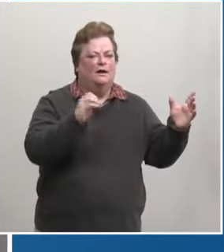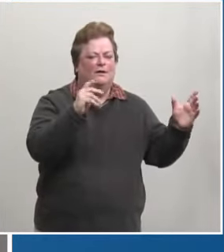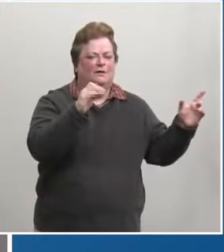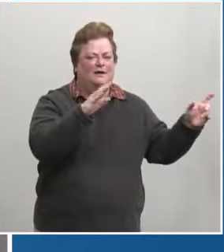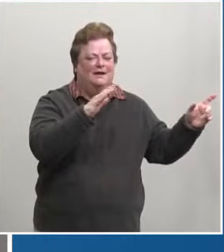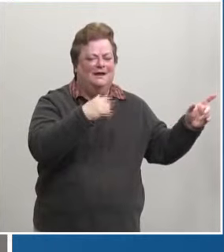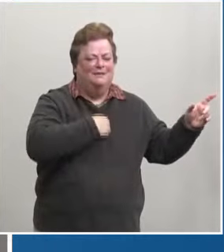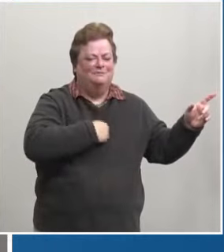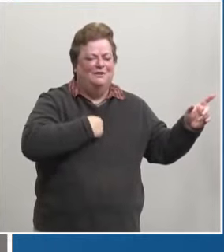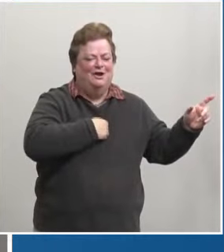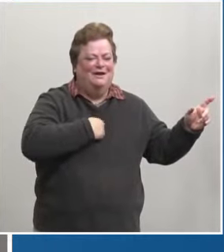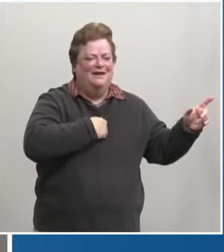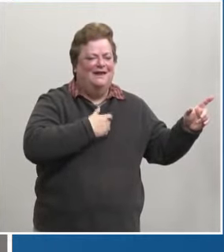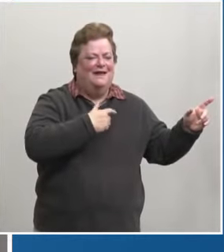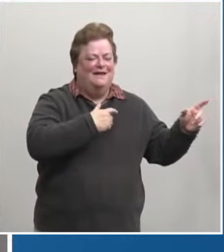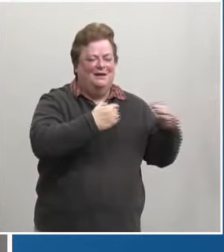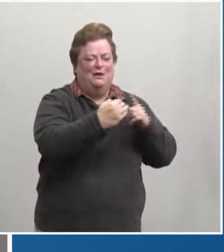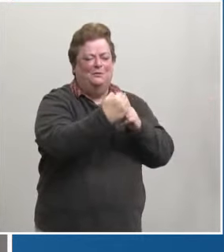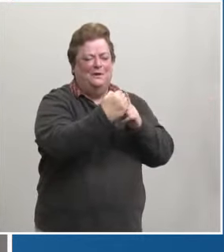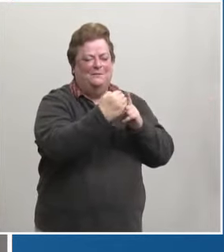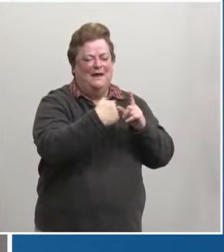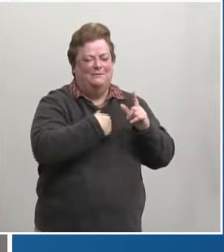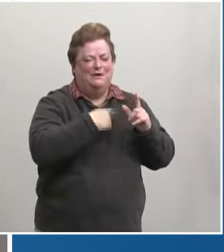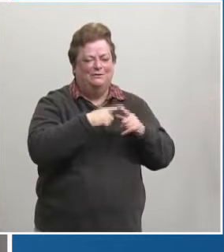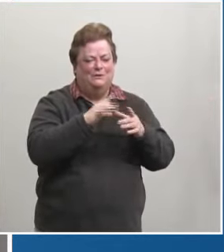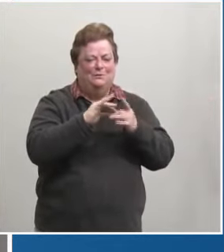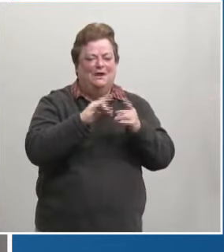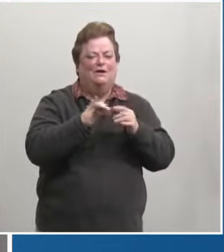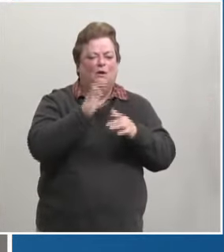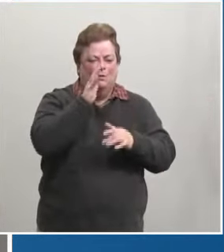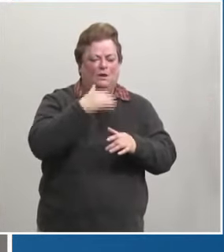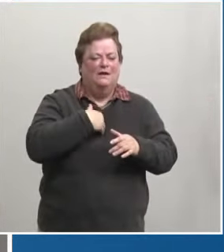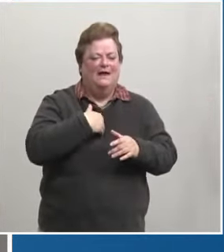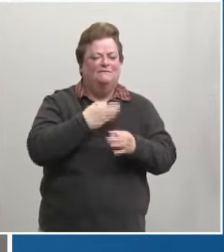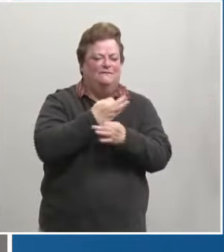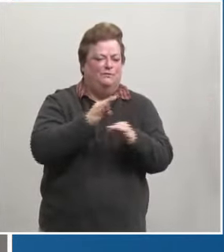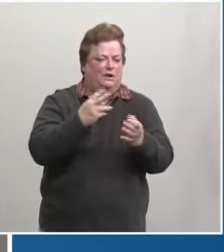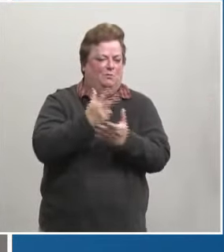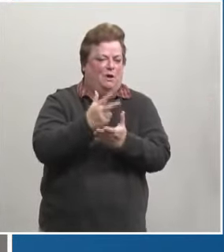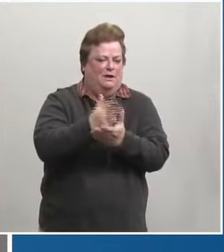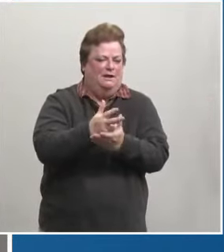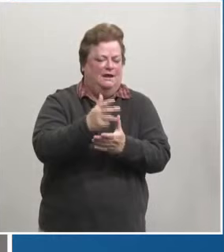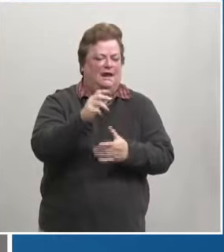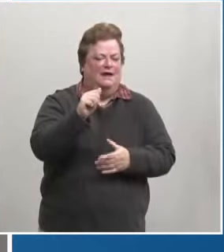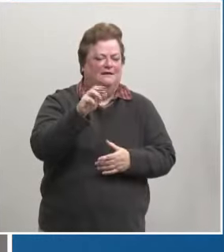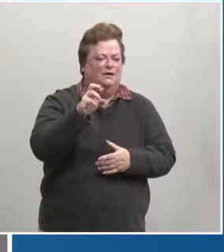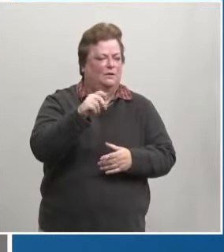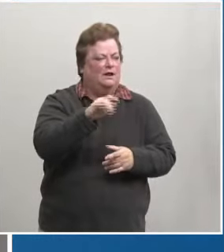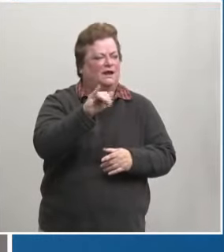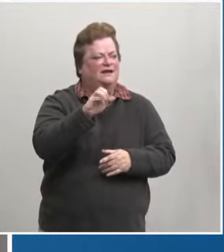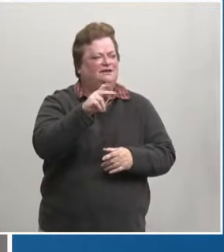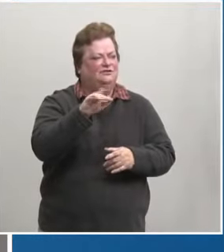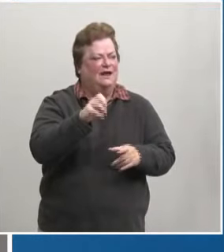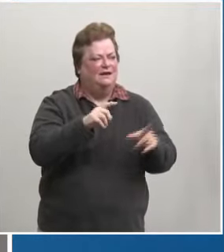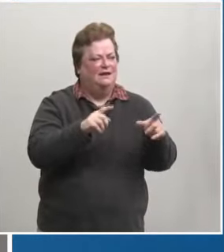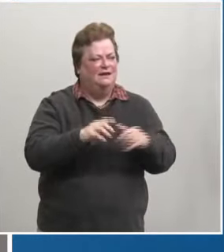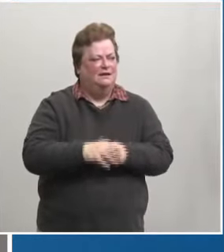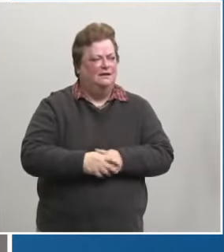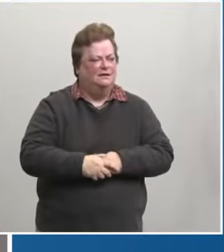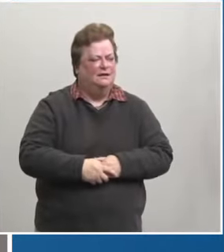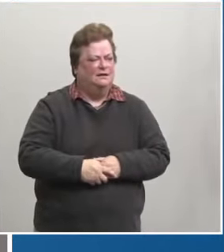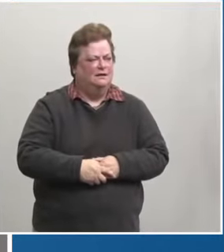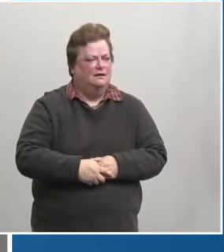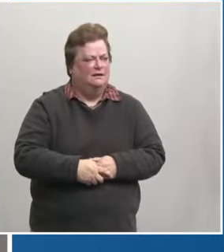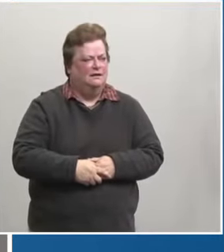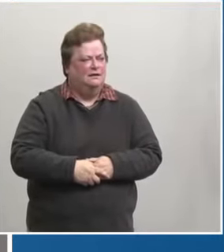right. I'm being reminded to mention that there's free parking at the arena. Go ahead, Jackie.